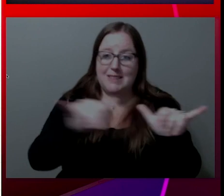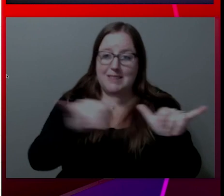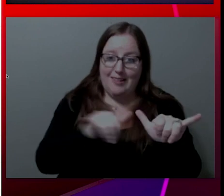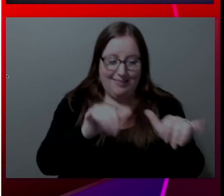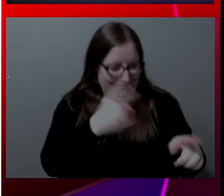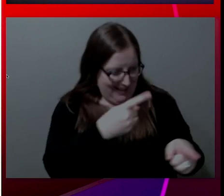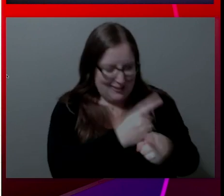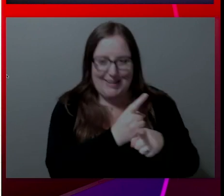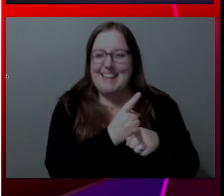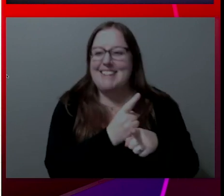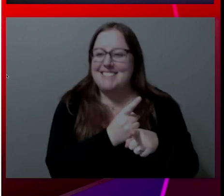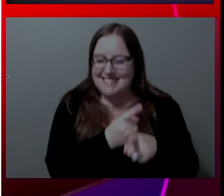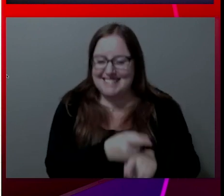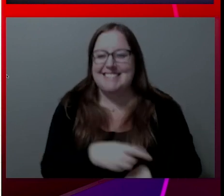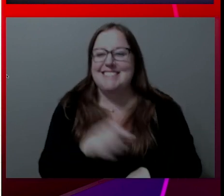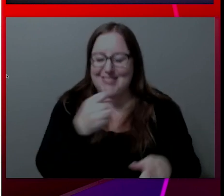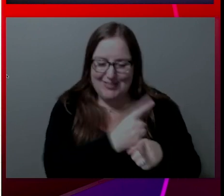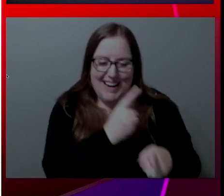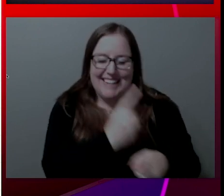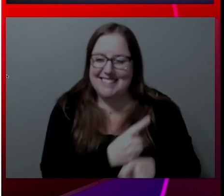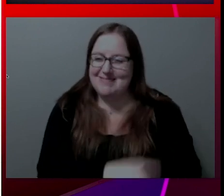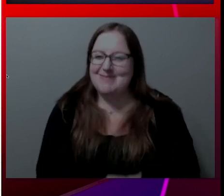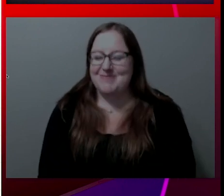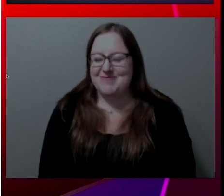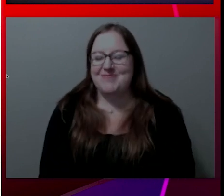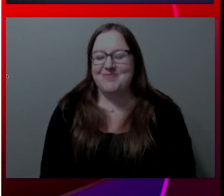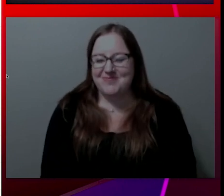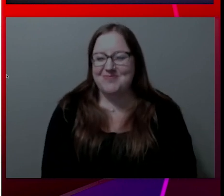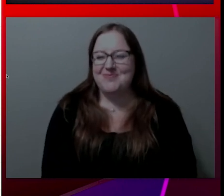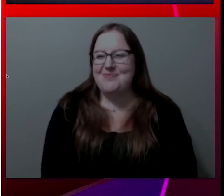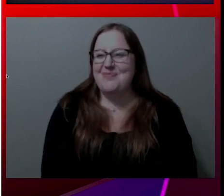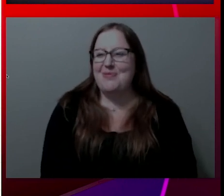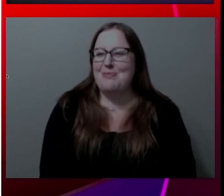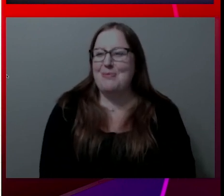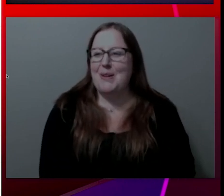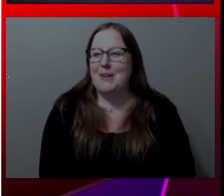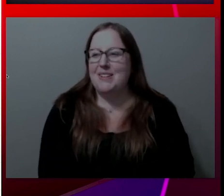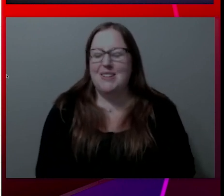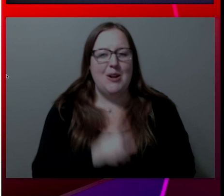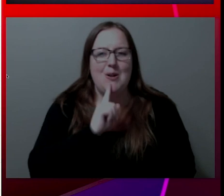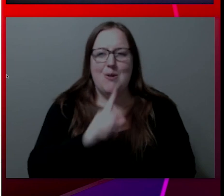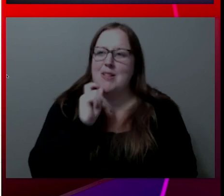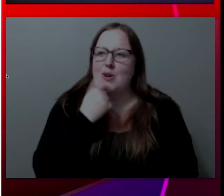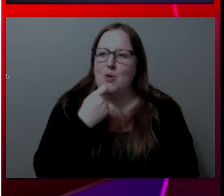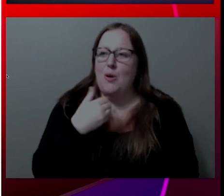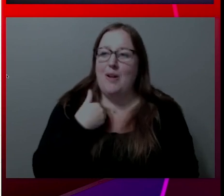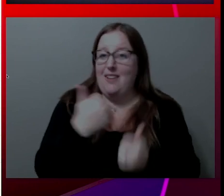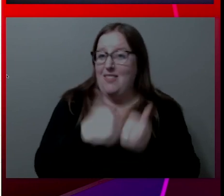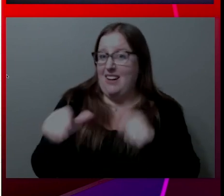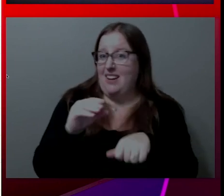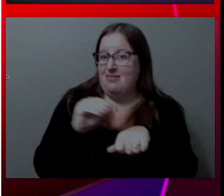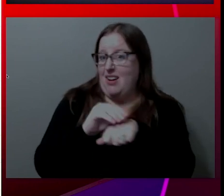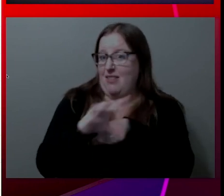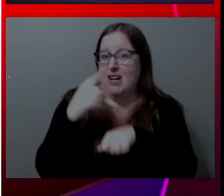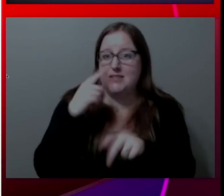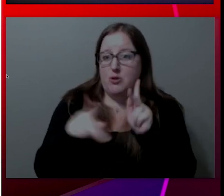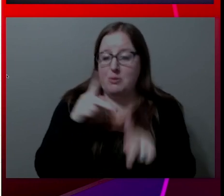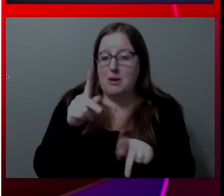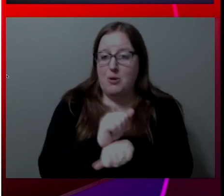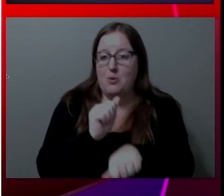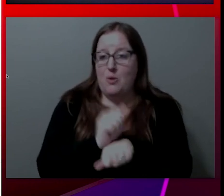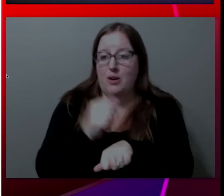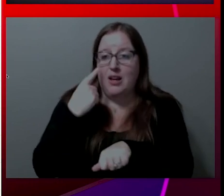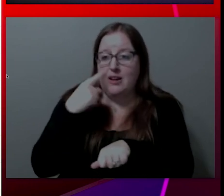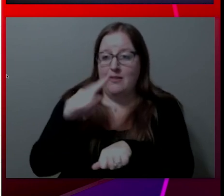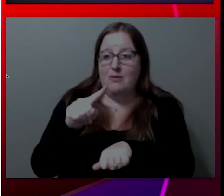Yeah. I'm definitely going to trigger some. This is very cool. Do you have any advice for people that are working on containers